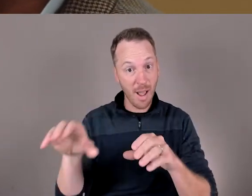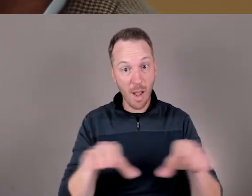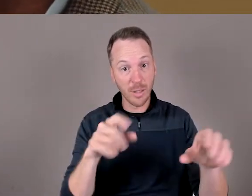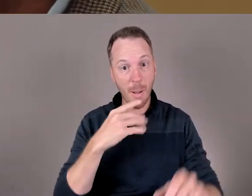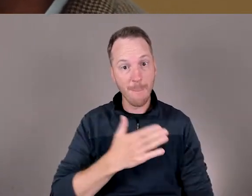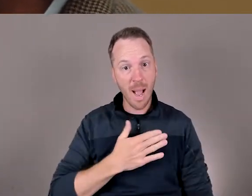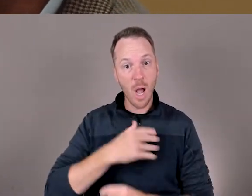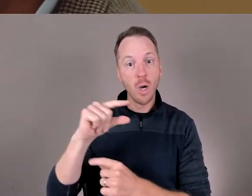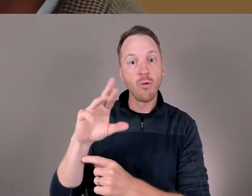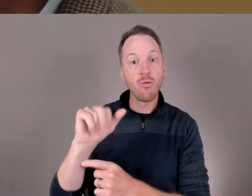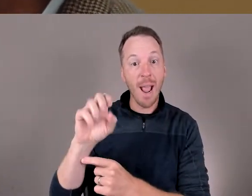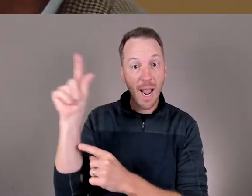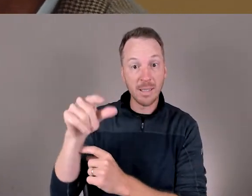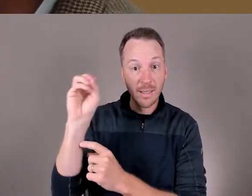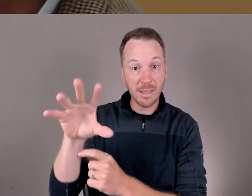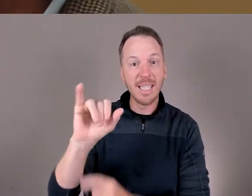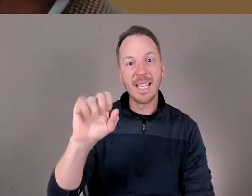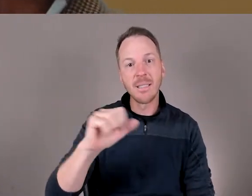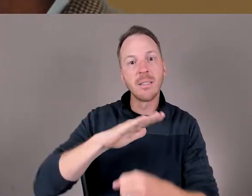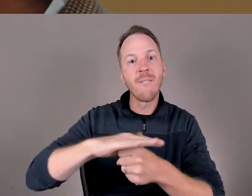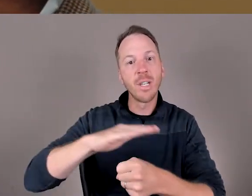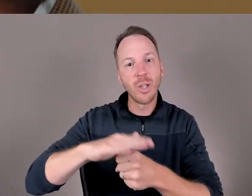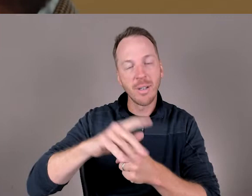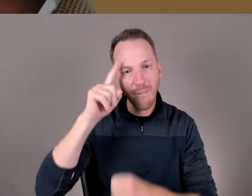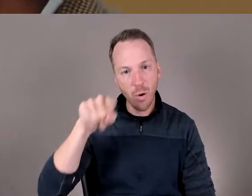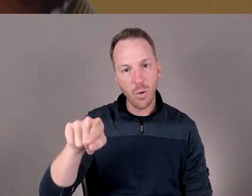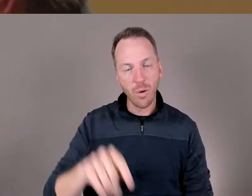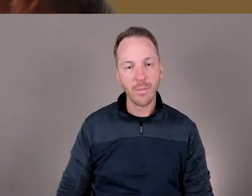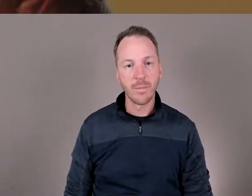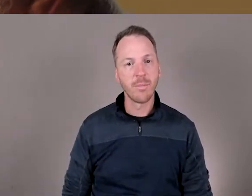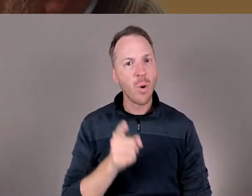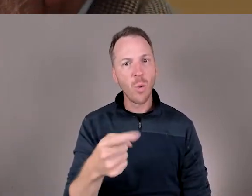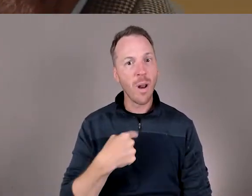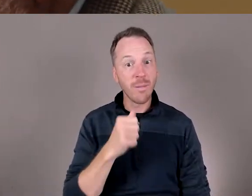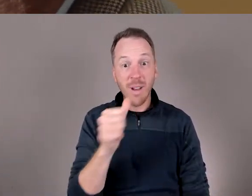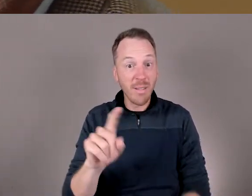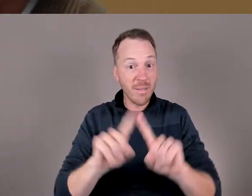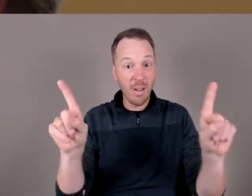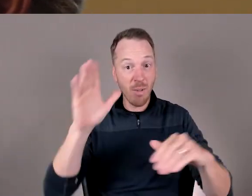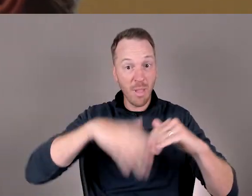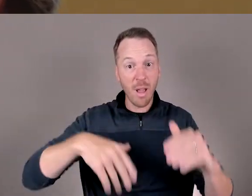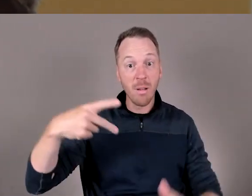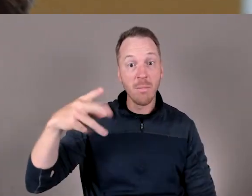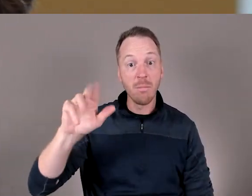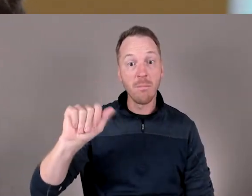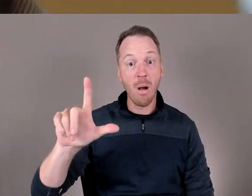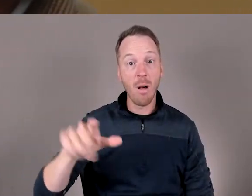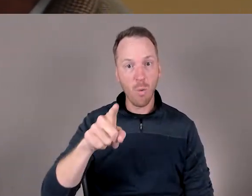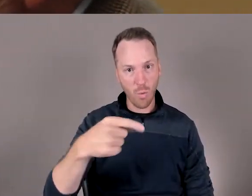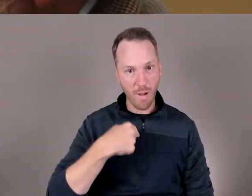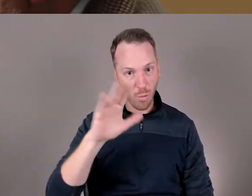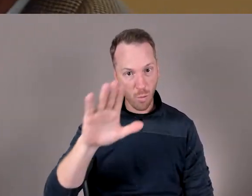"My grace is sufficient for you." You and I really are no different than the Apostle Paul. We have